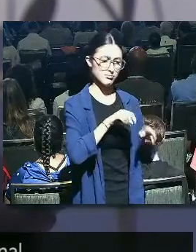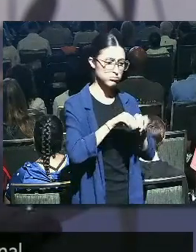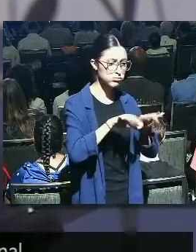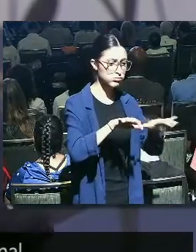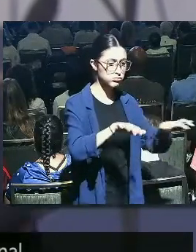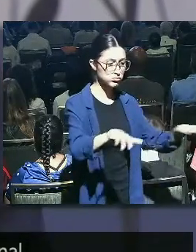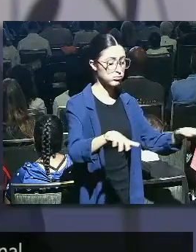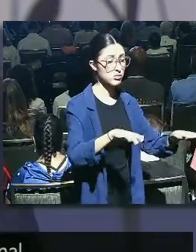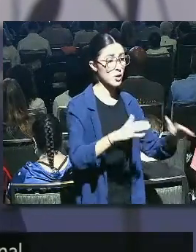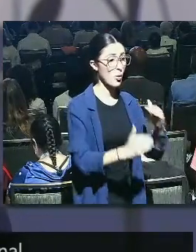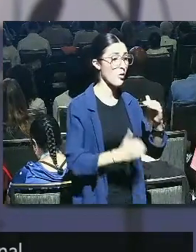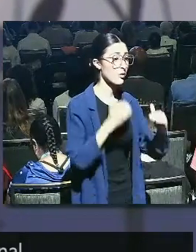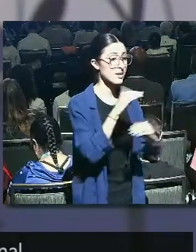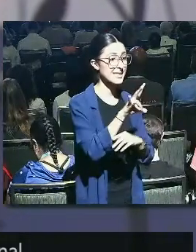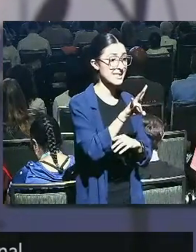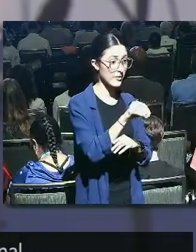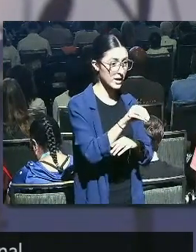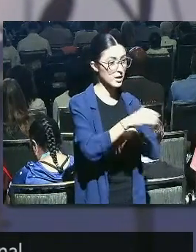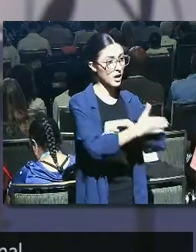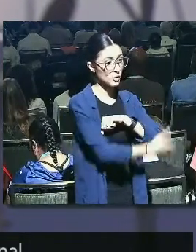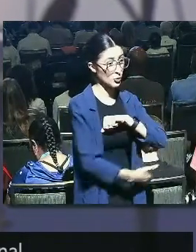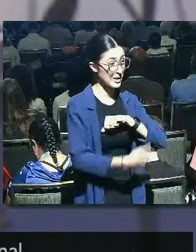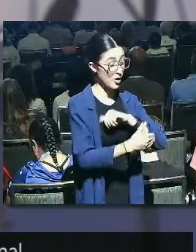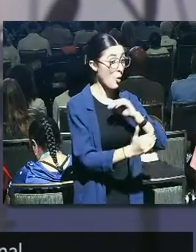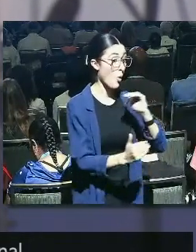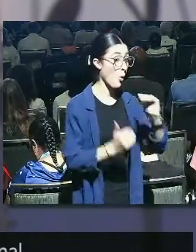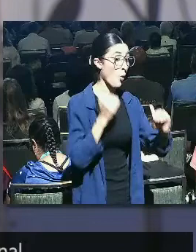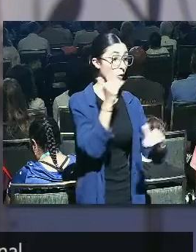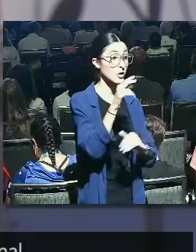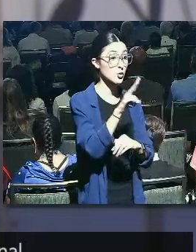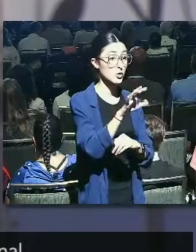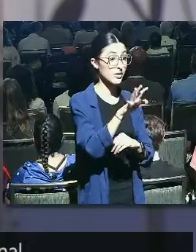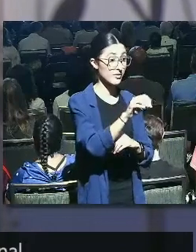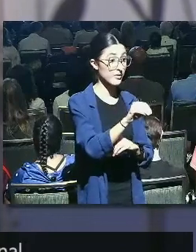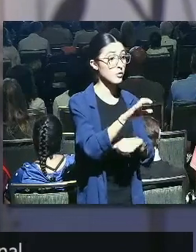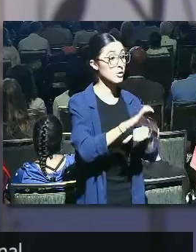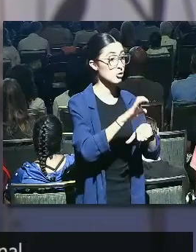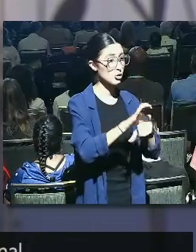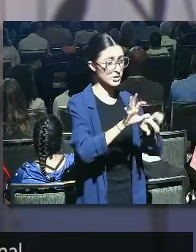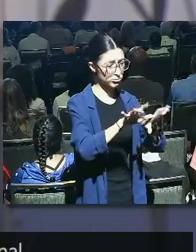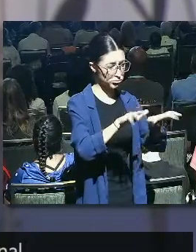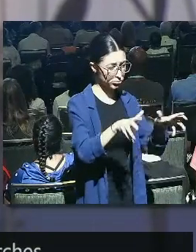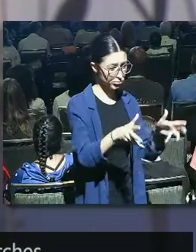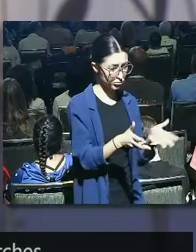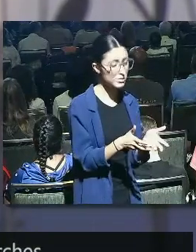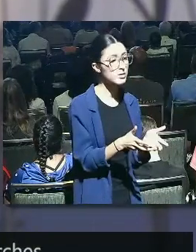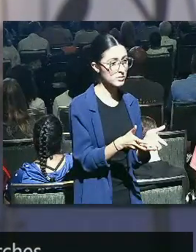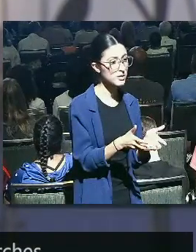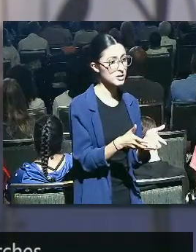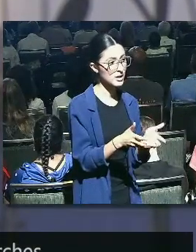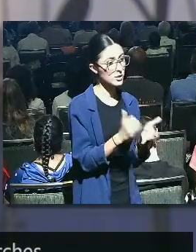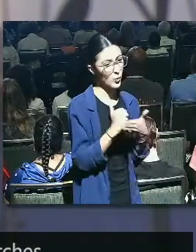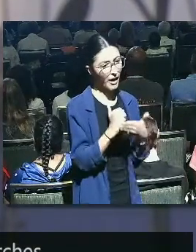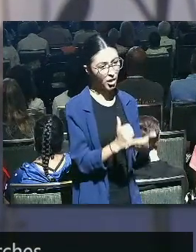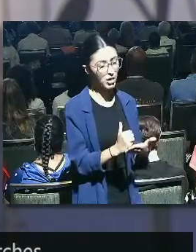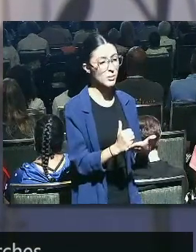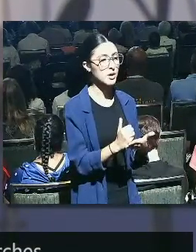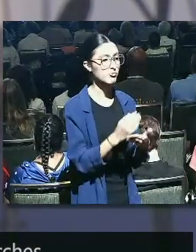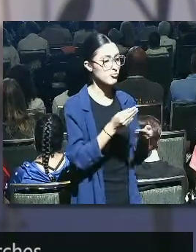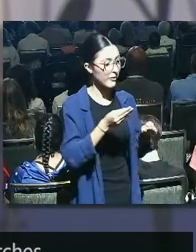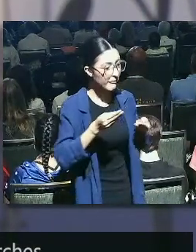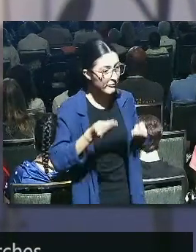over 250 of our churches globally, and help feed and clothe